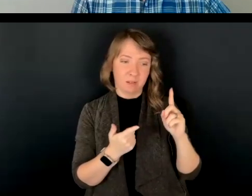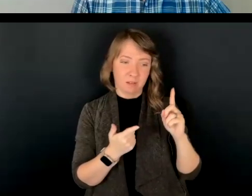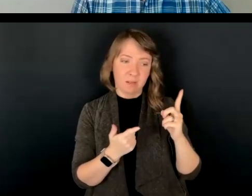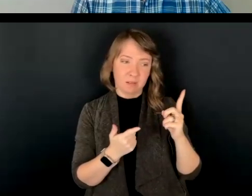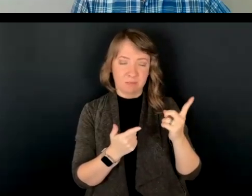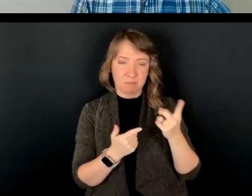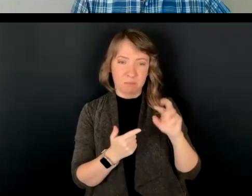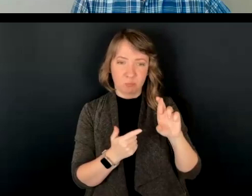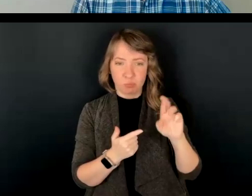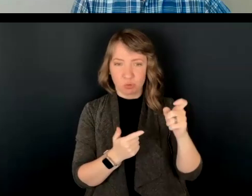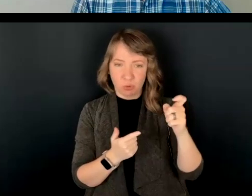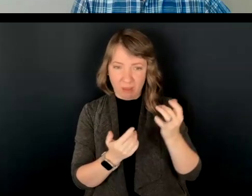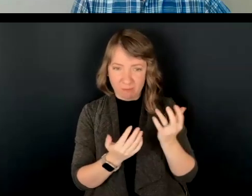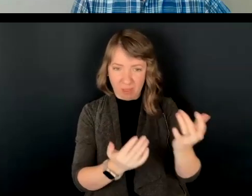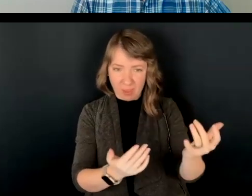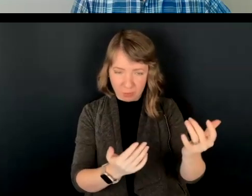coalitions,